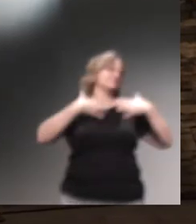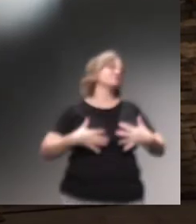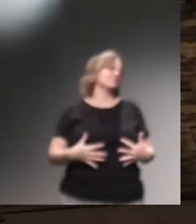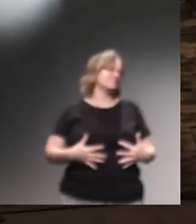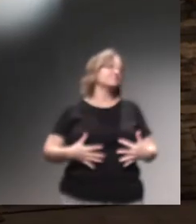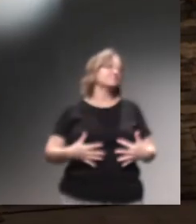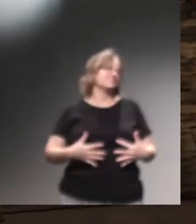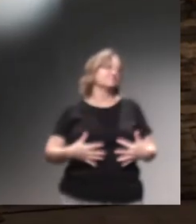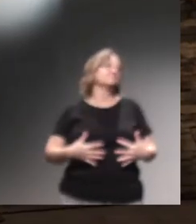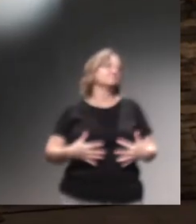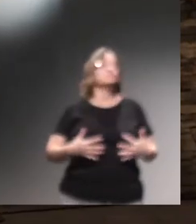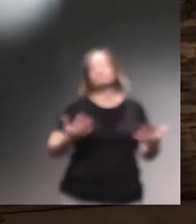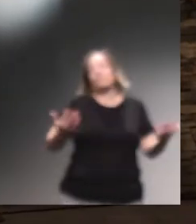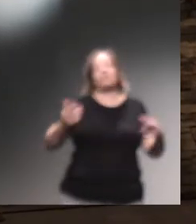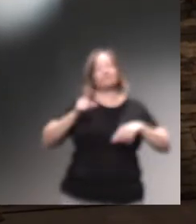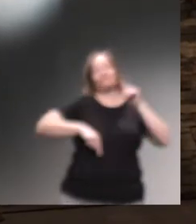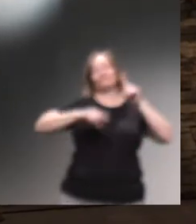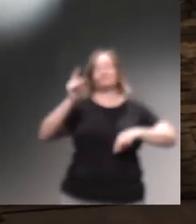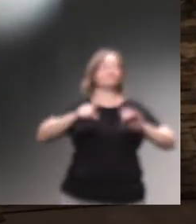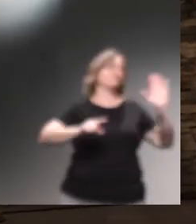So it could look like whatever for you.